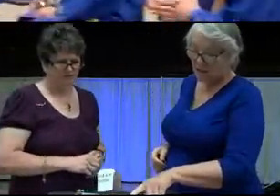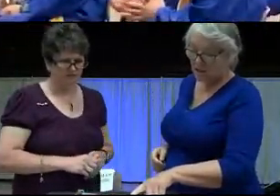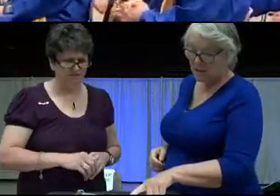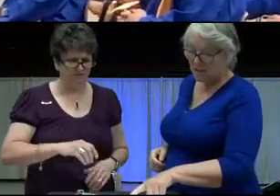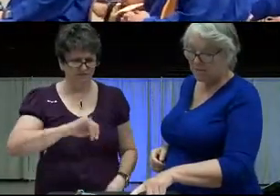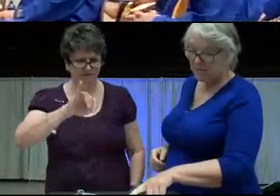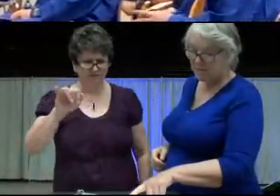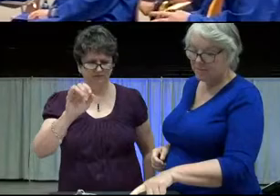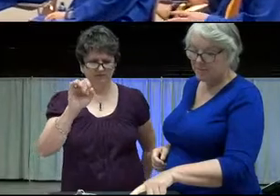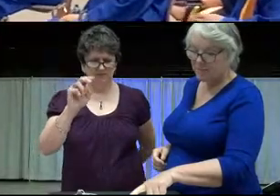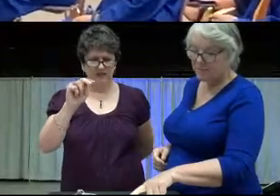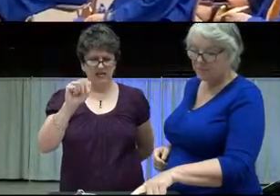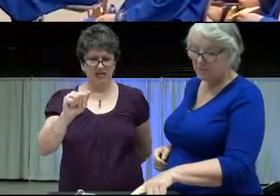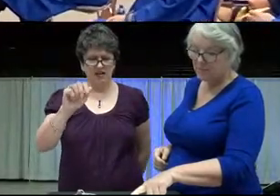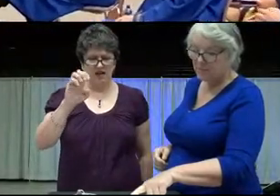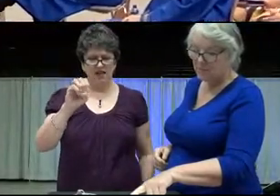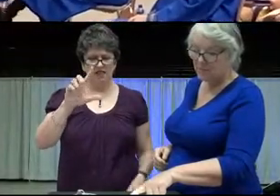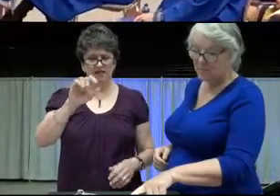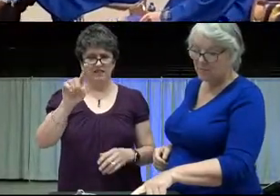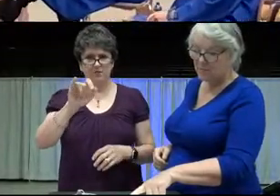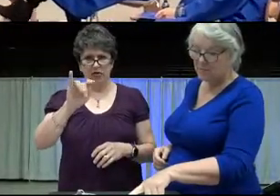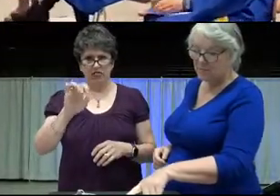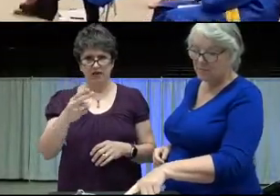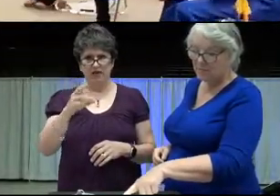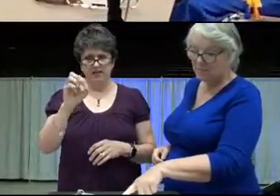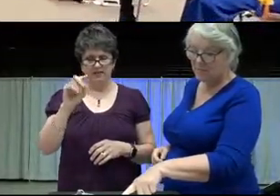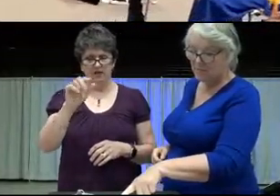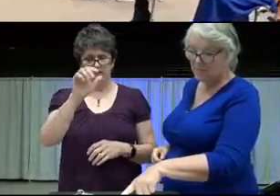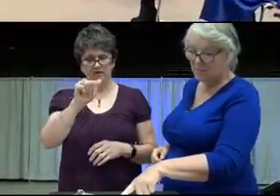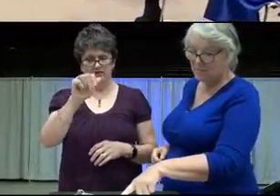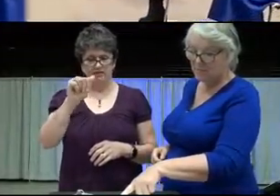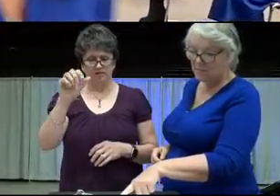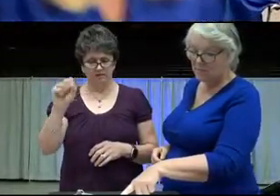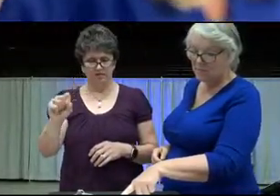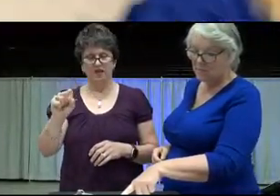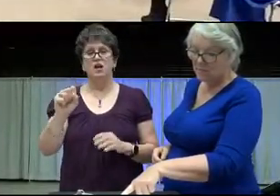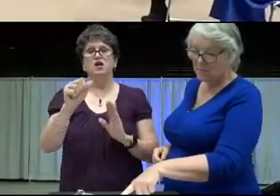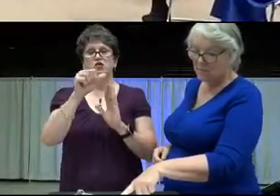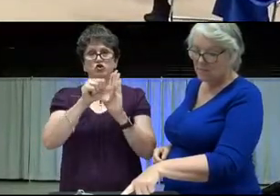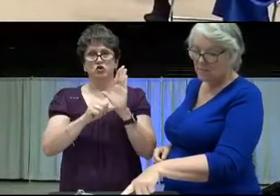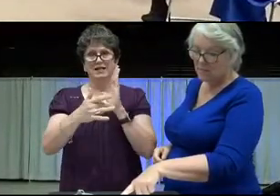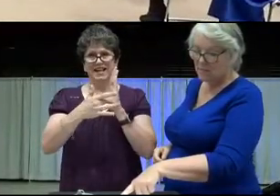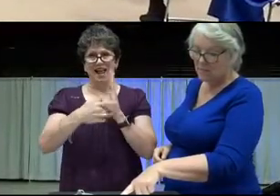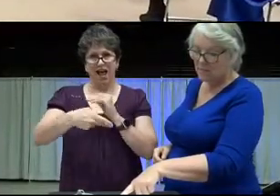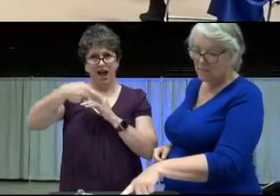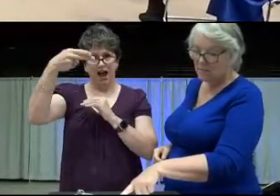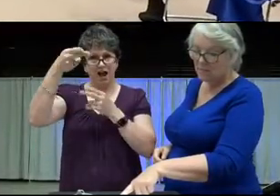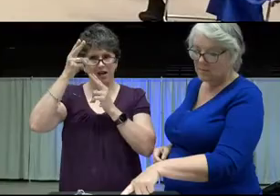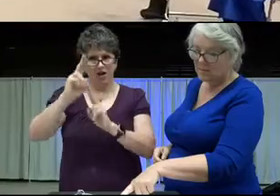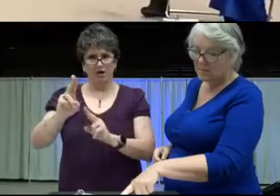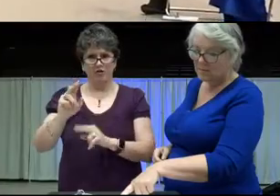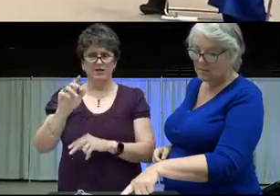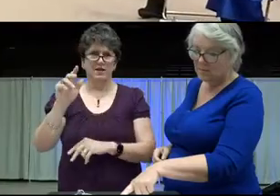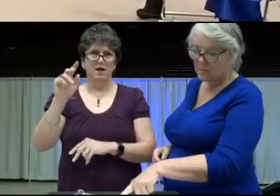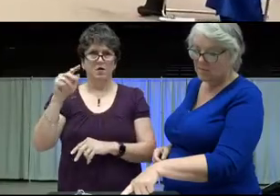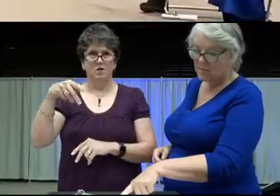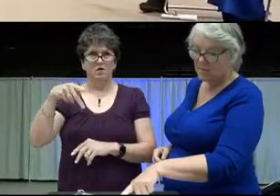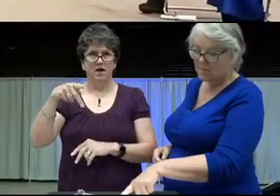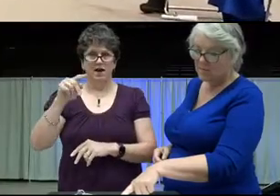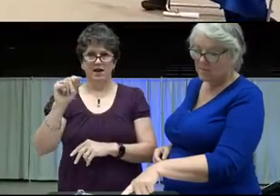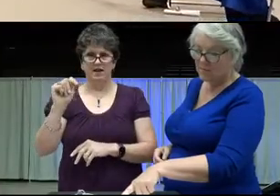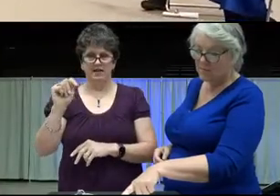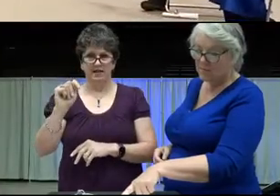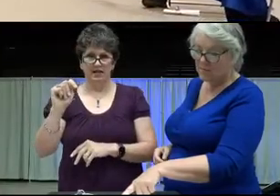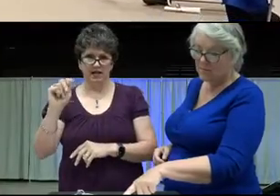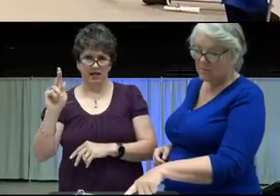Jenna Elizabeth Smith, Associate of Applied Science, Surgical Technology, High Honors, Phi Theta Kappa.